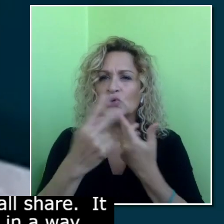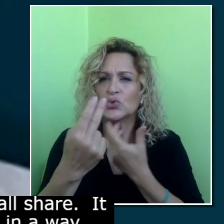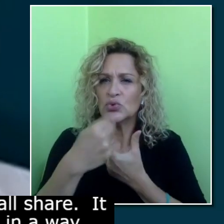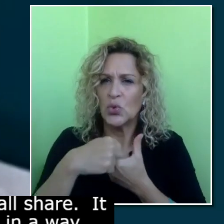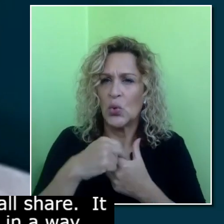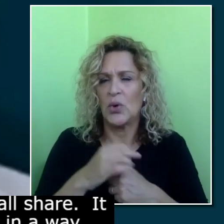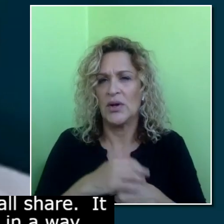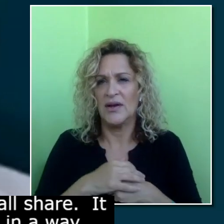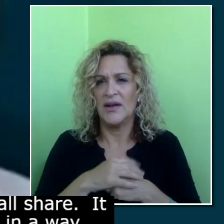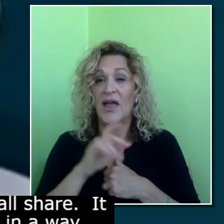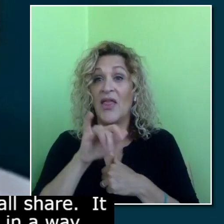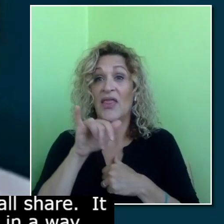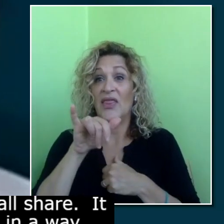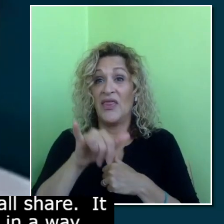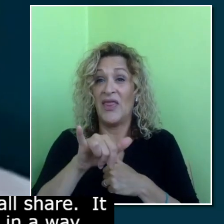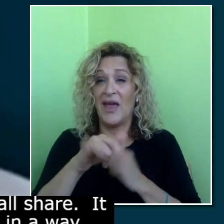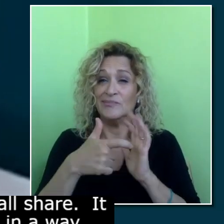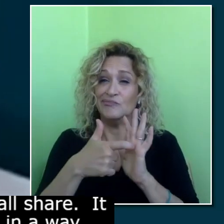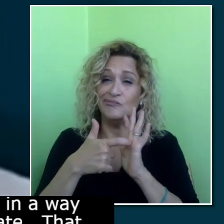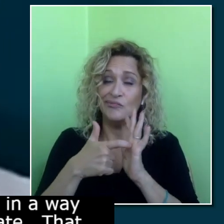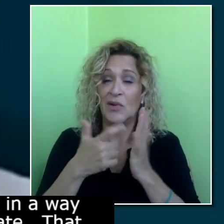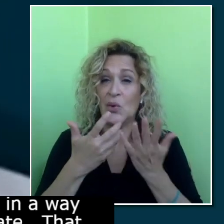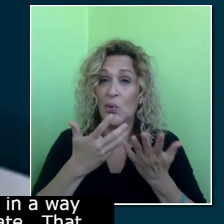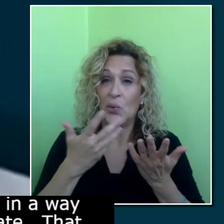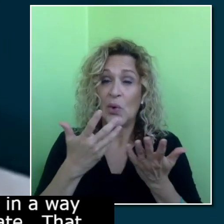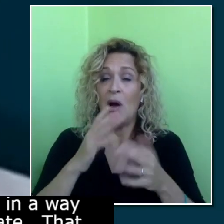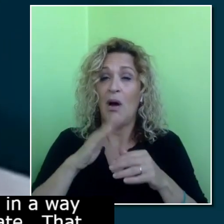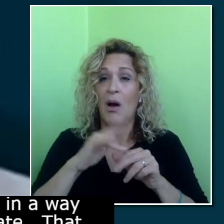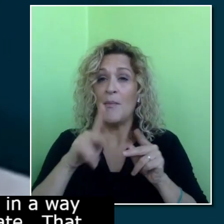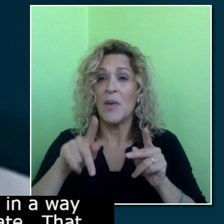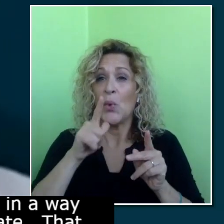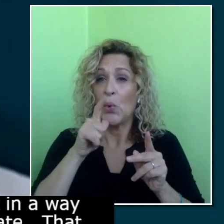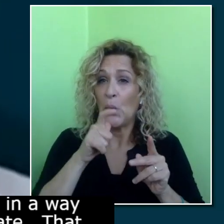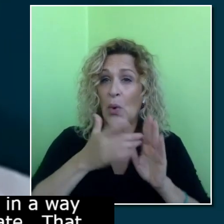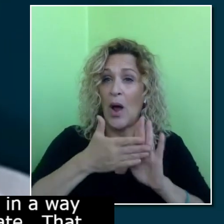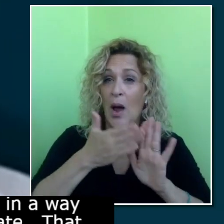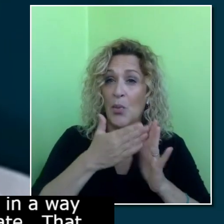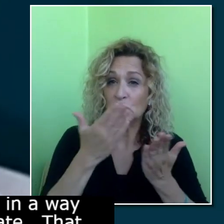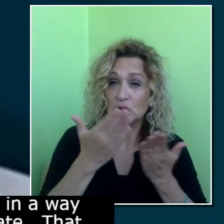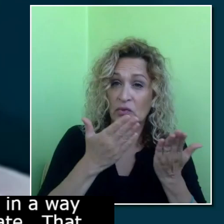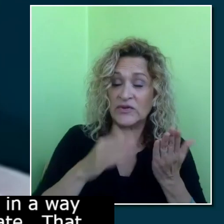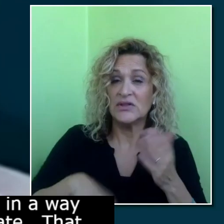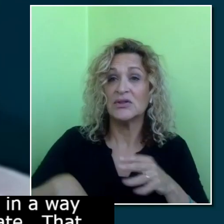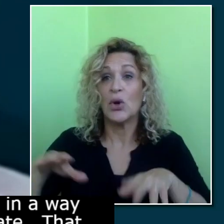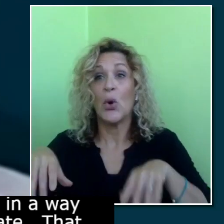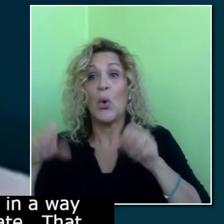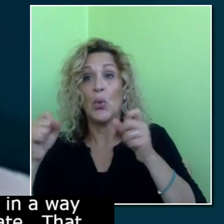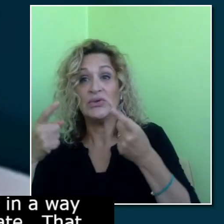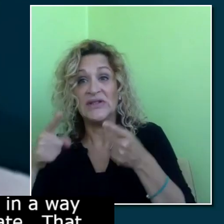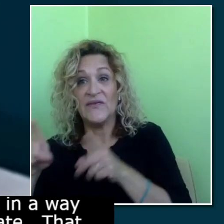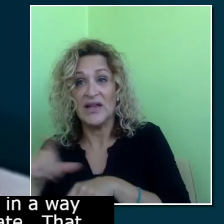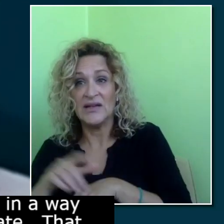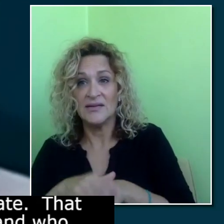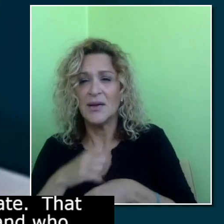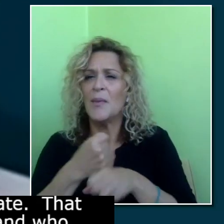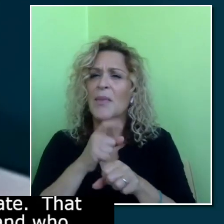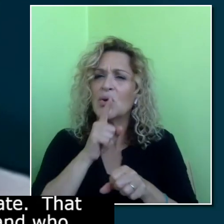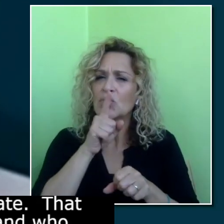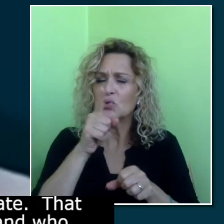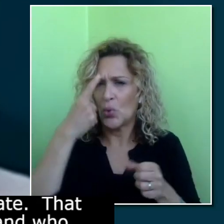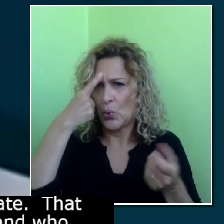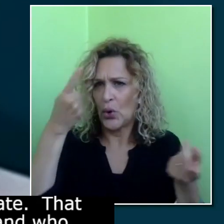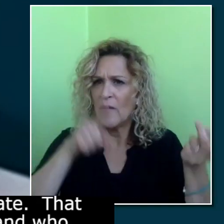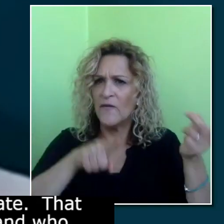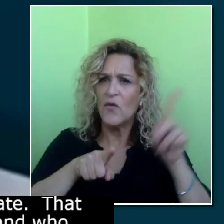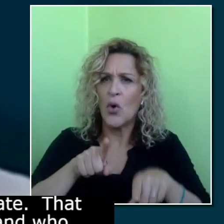on those of us who operate services and who host events. We need to make sure we are conforming to guidelines